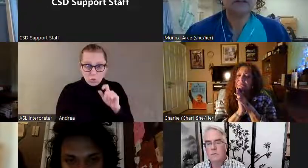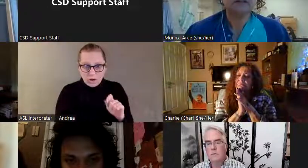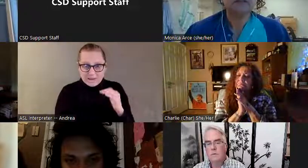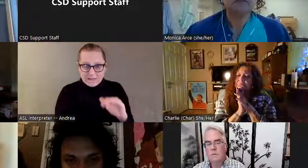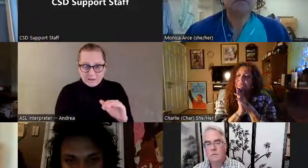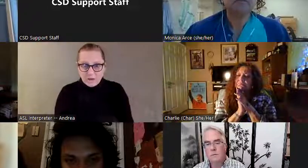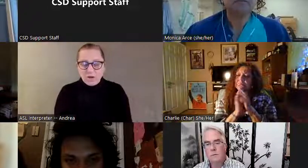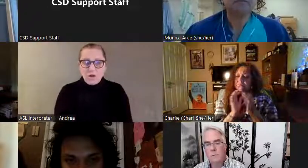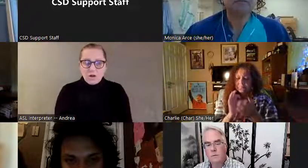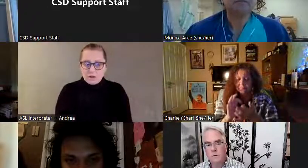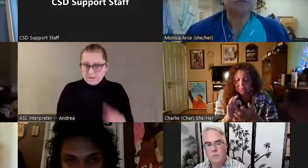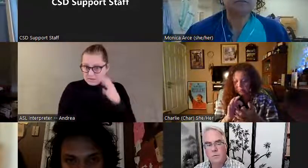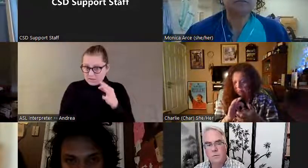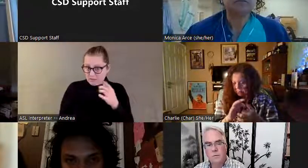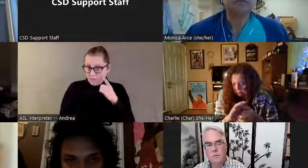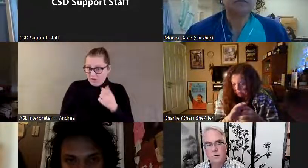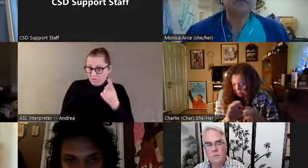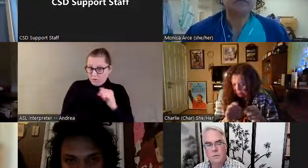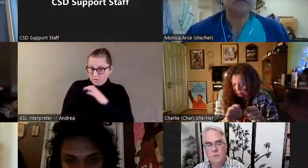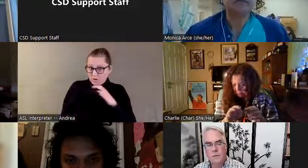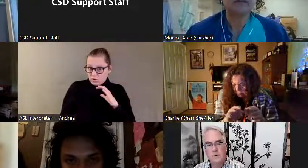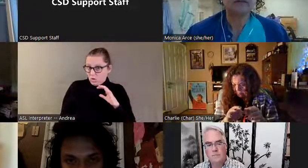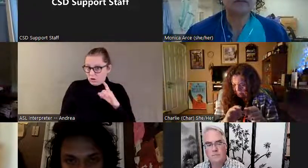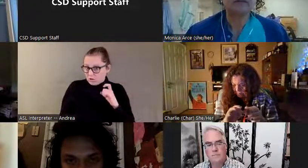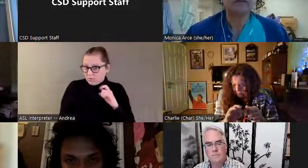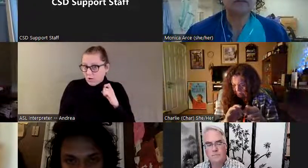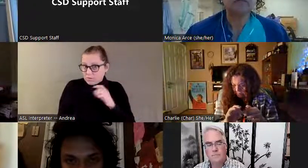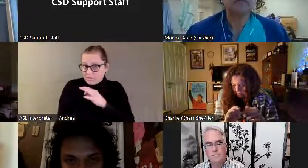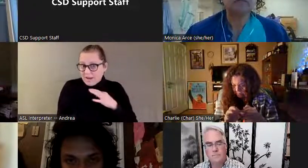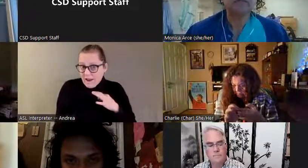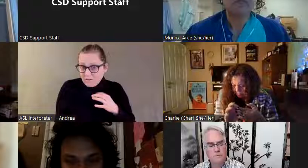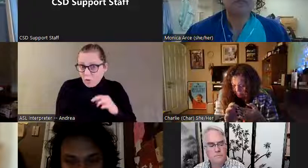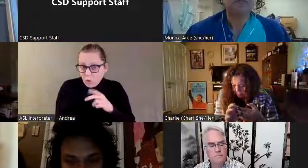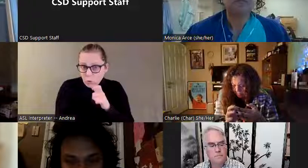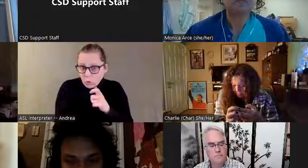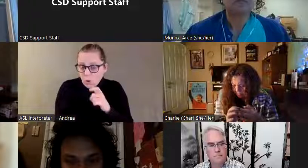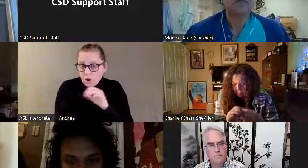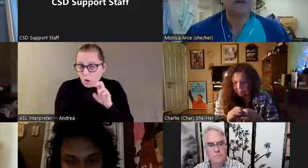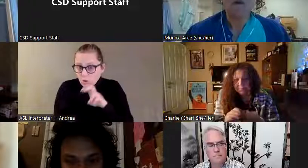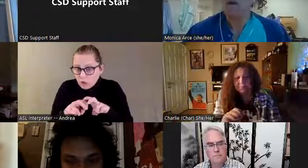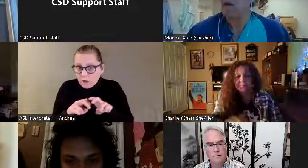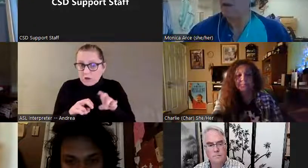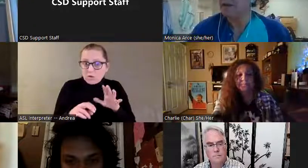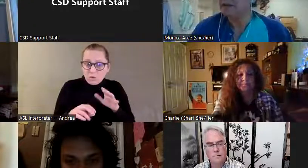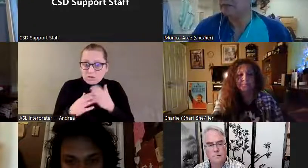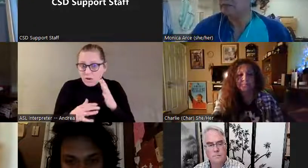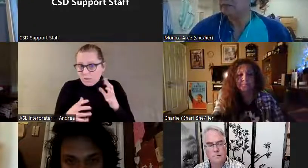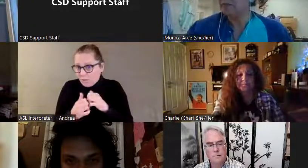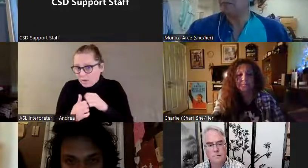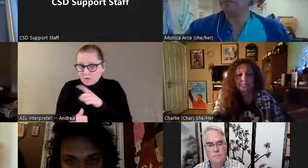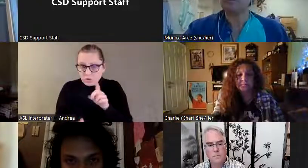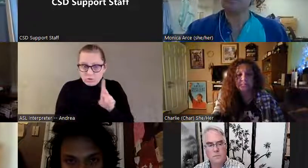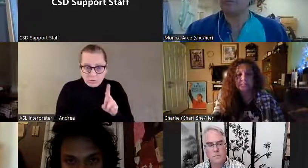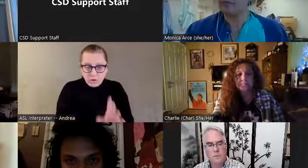know, was this a decision of everybody on the commission, or is this just coming from the staff, or is this just coming from the co-chairs, or is it coming from some combination of those folks?